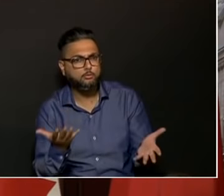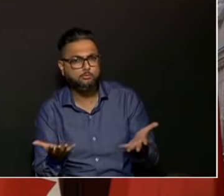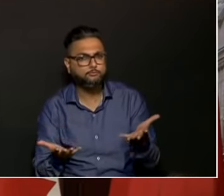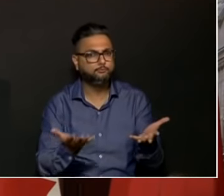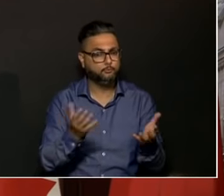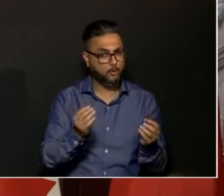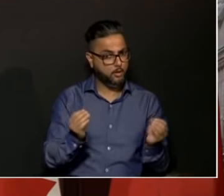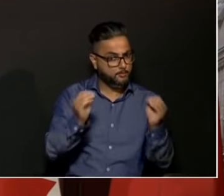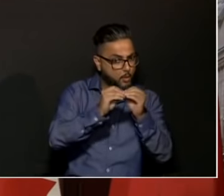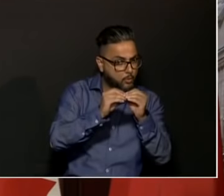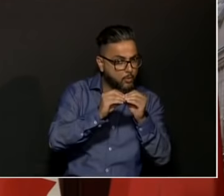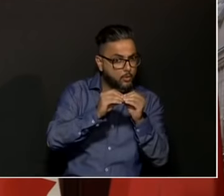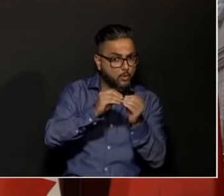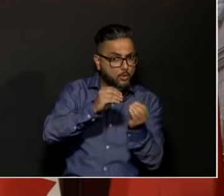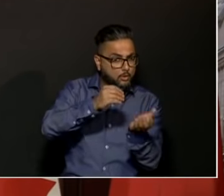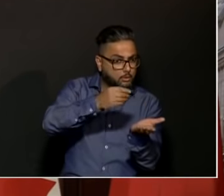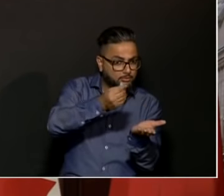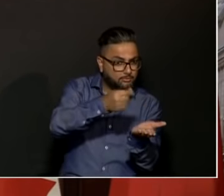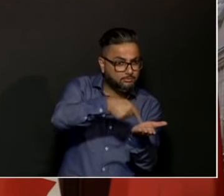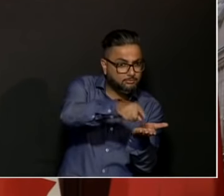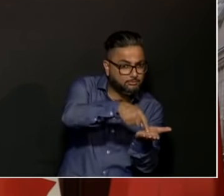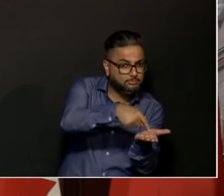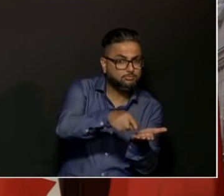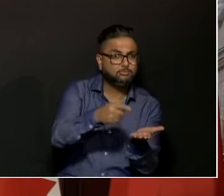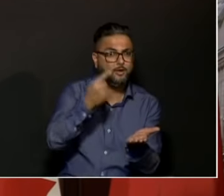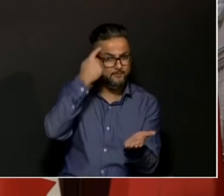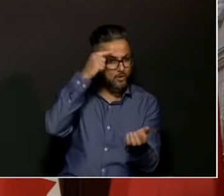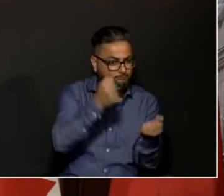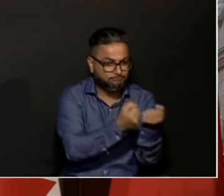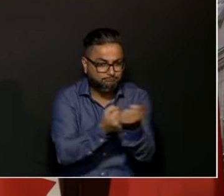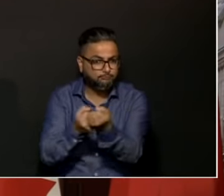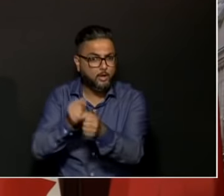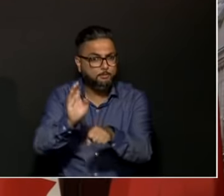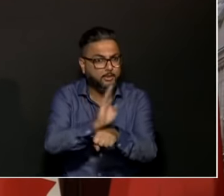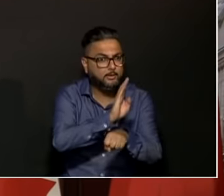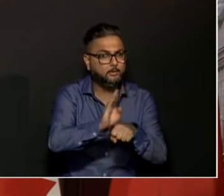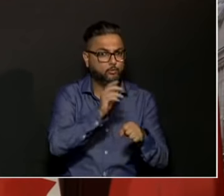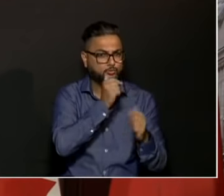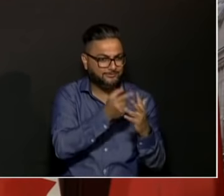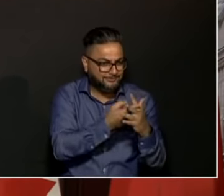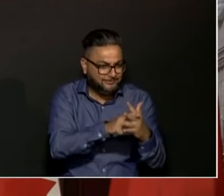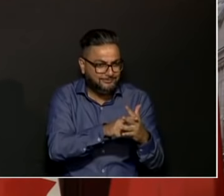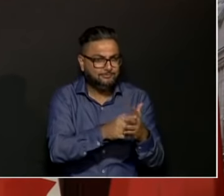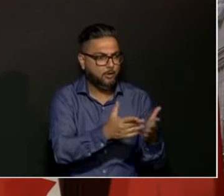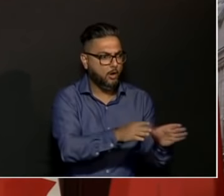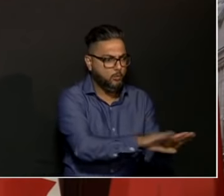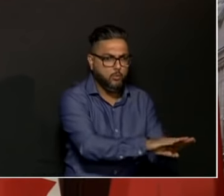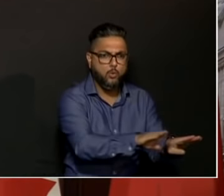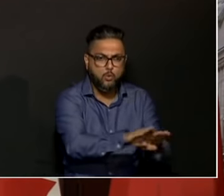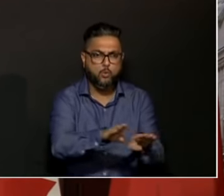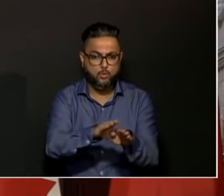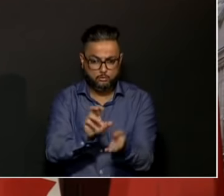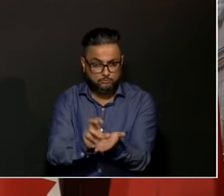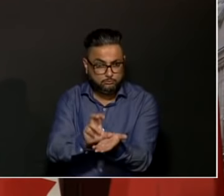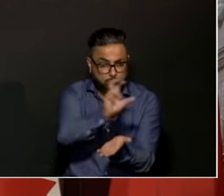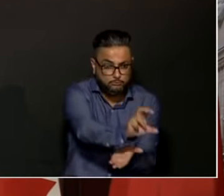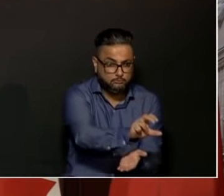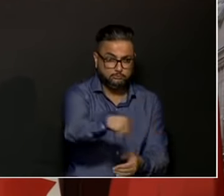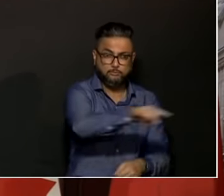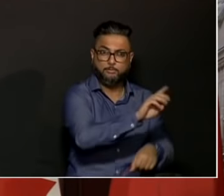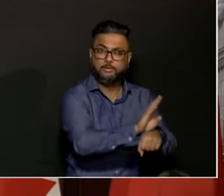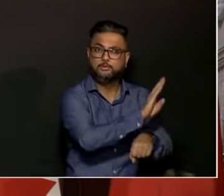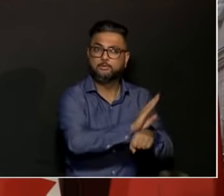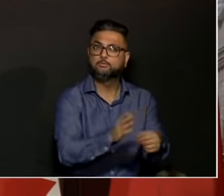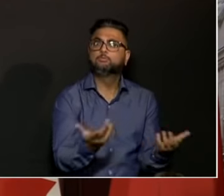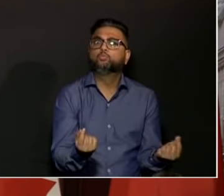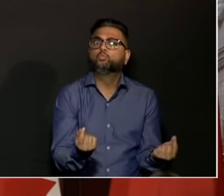federal benefits for these affected businesses? Well, what I can answer is that we take our advice off the Chief Medical Officer and